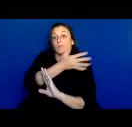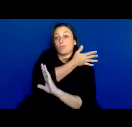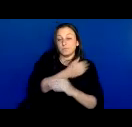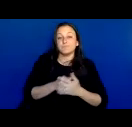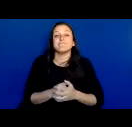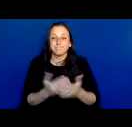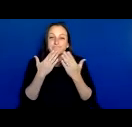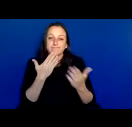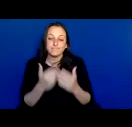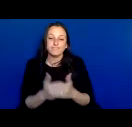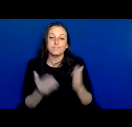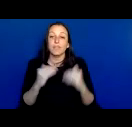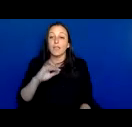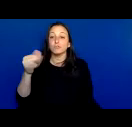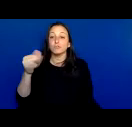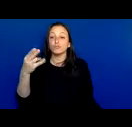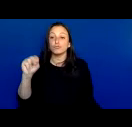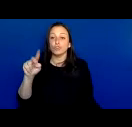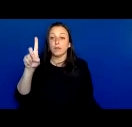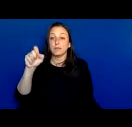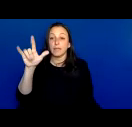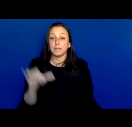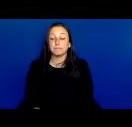thank you. And John Daly.